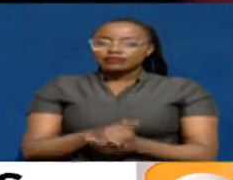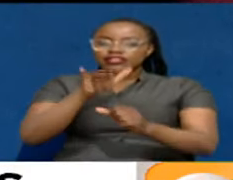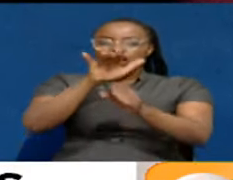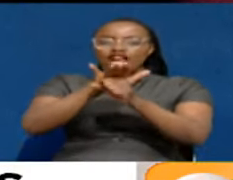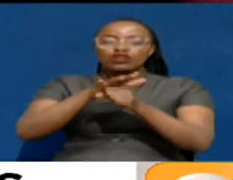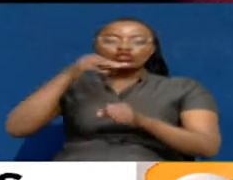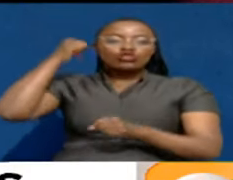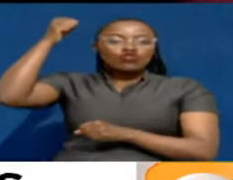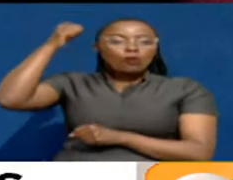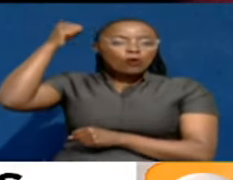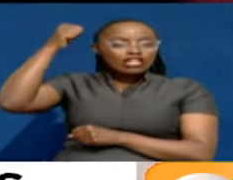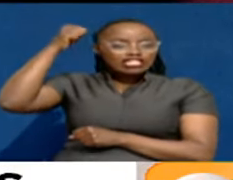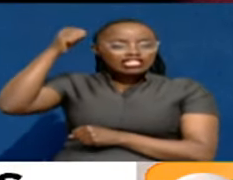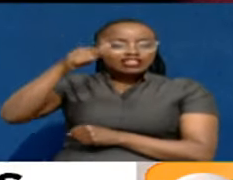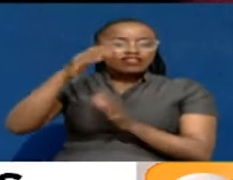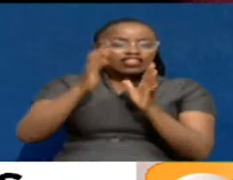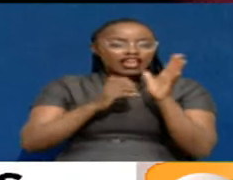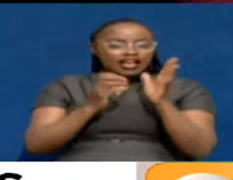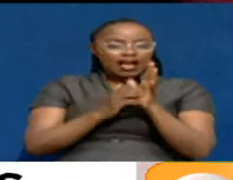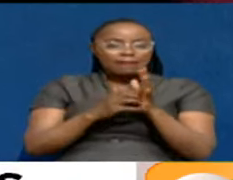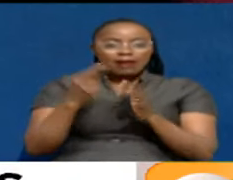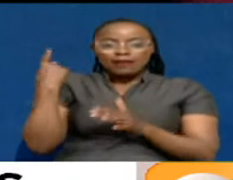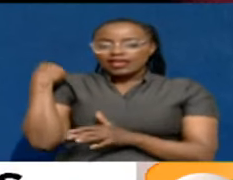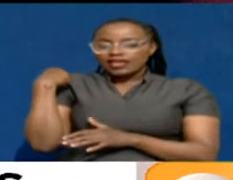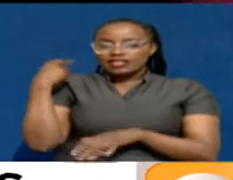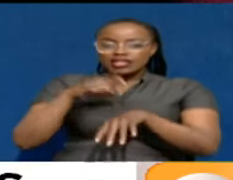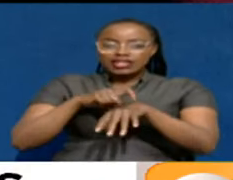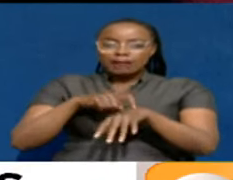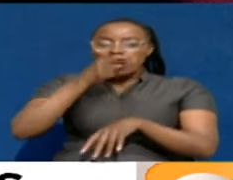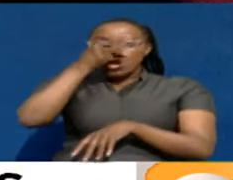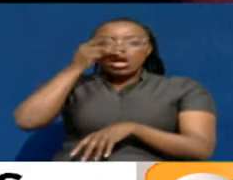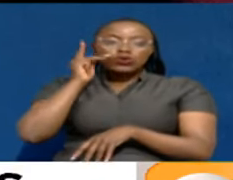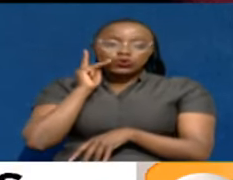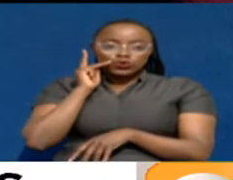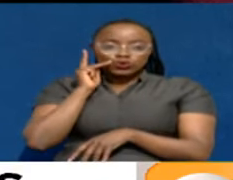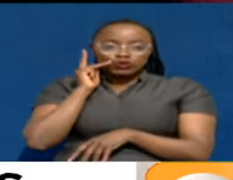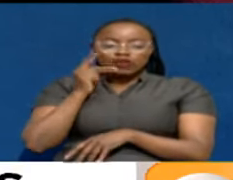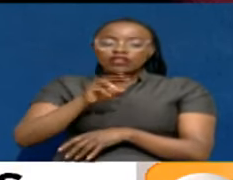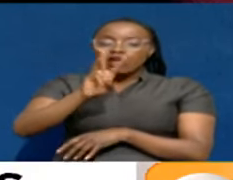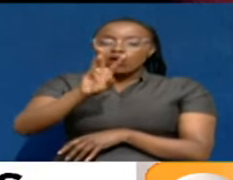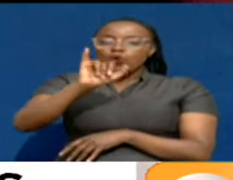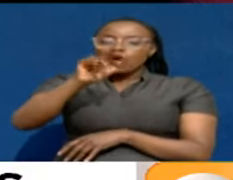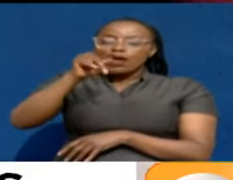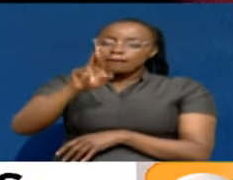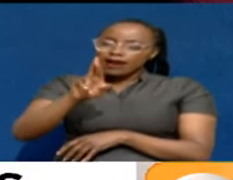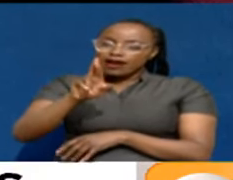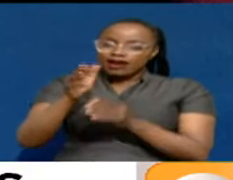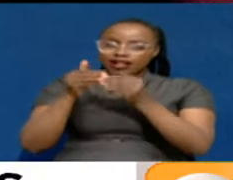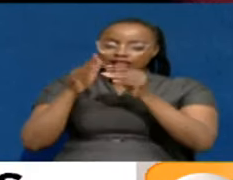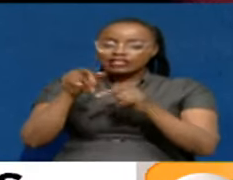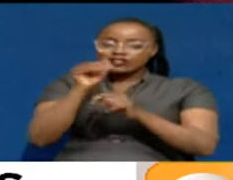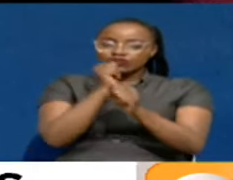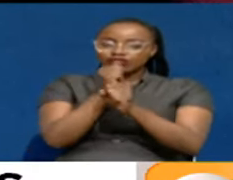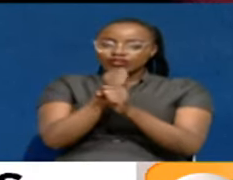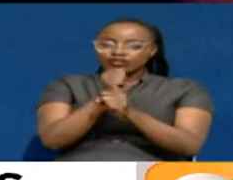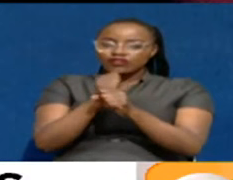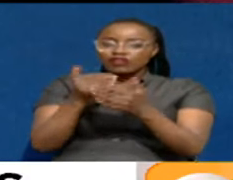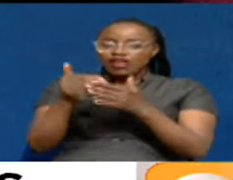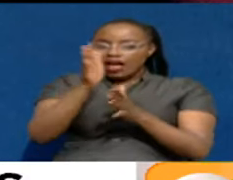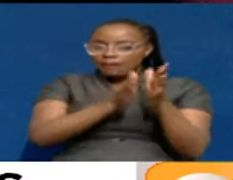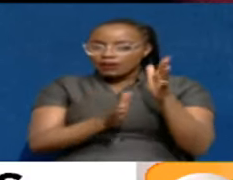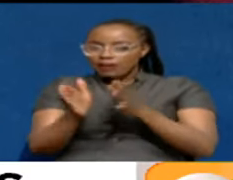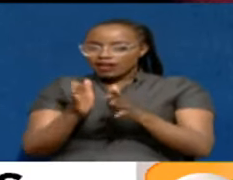Lots of politicking in Ukambani yesterday when Kalonzo Musyoka, the Wiper leader, was conducting a